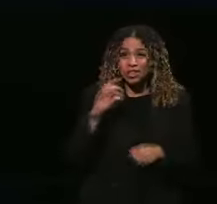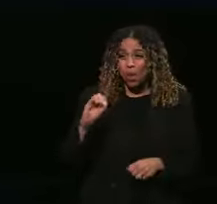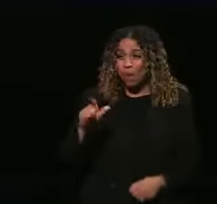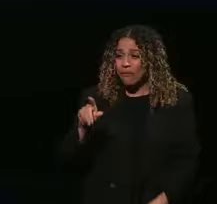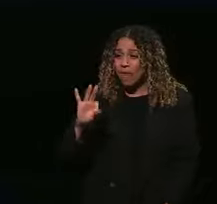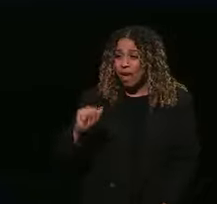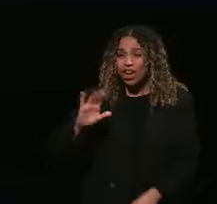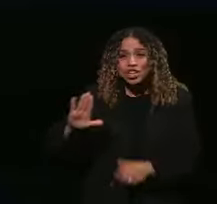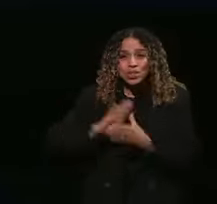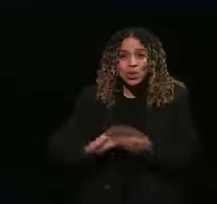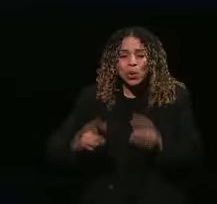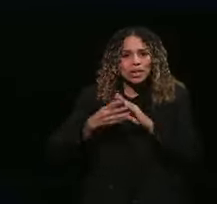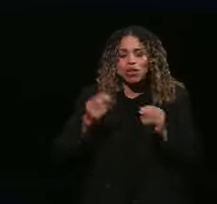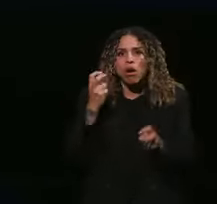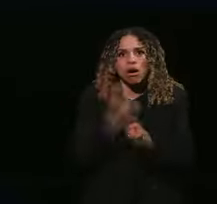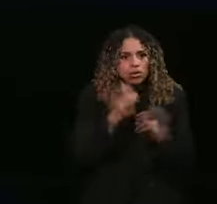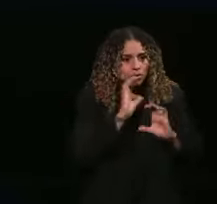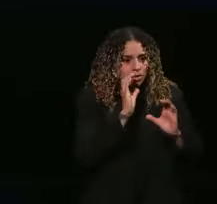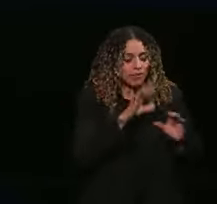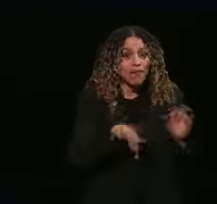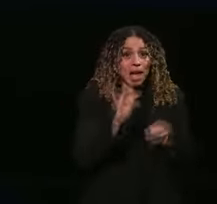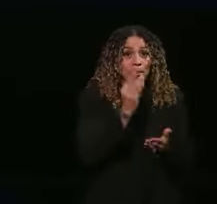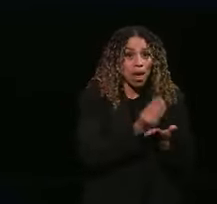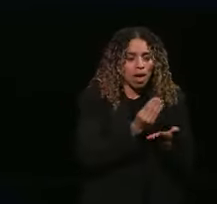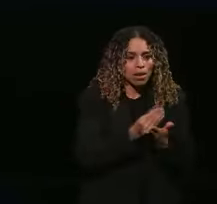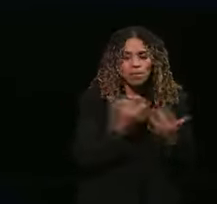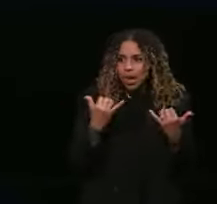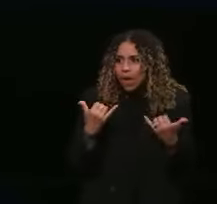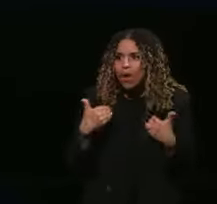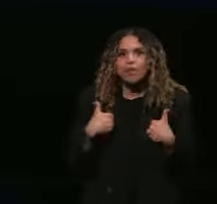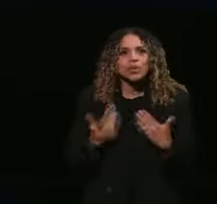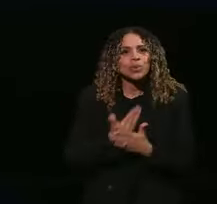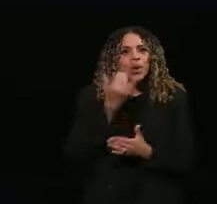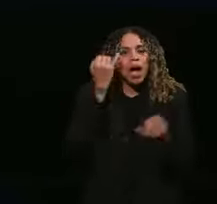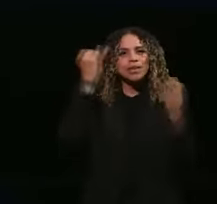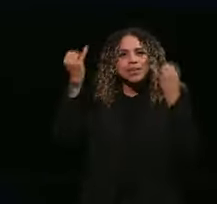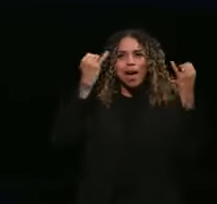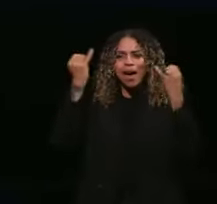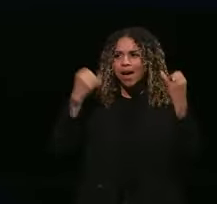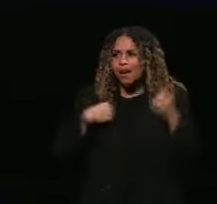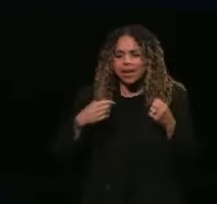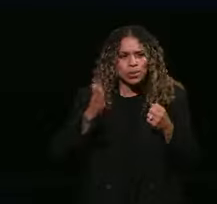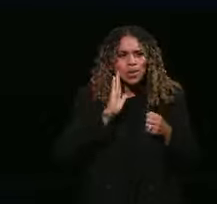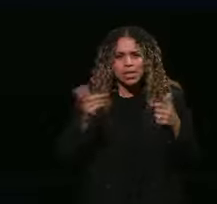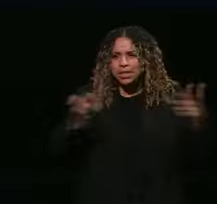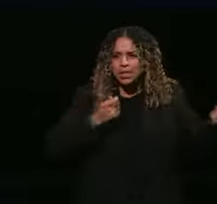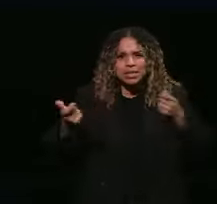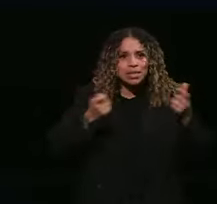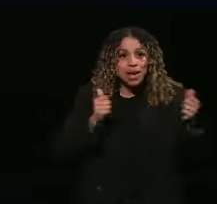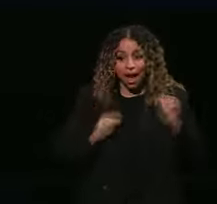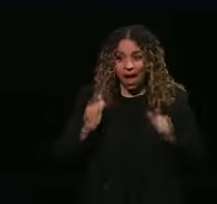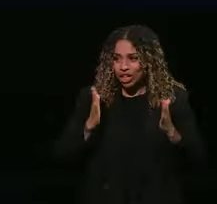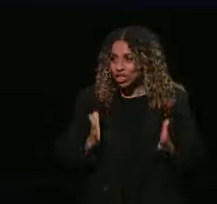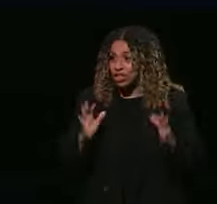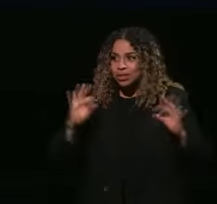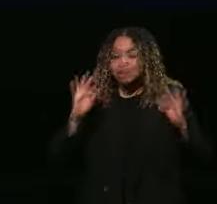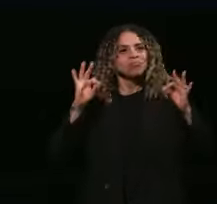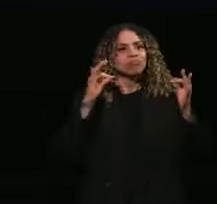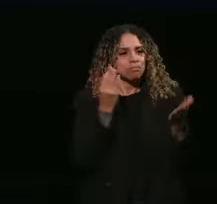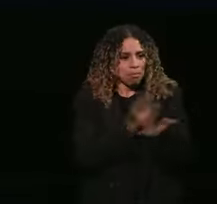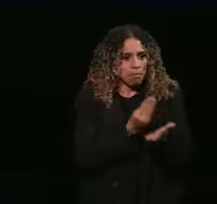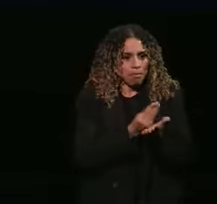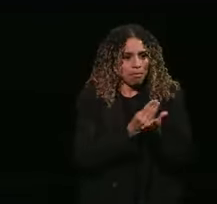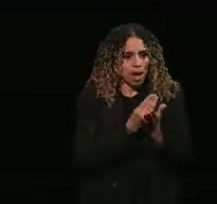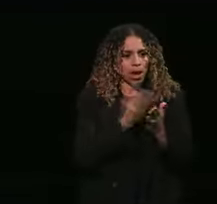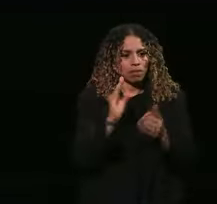But when I had this idea, I wrote everything that I'll bring actors. Everything went quickly, and finally we shot